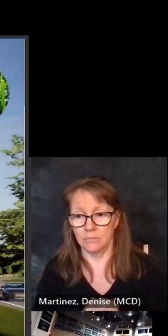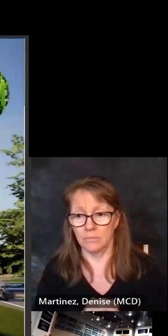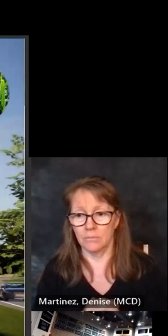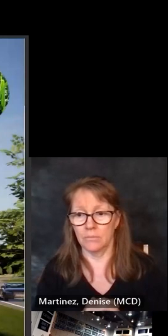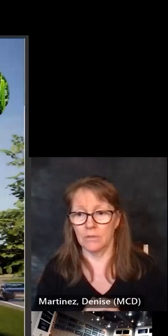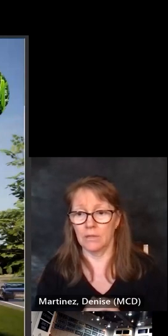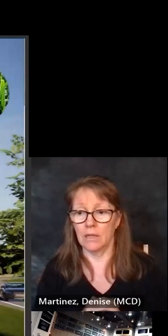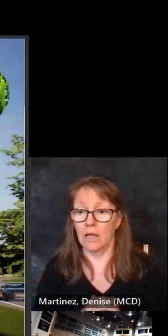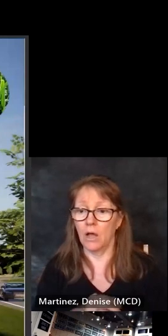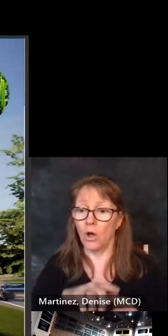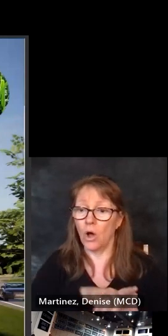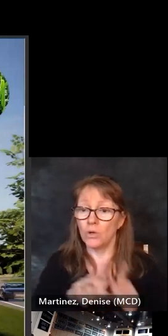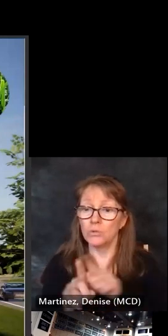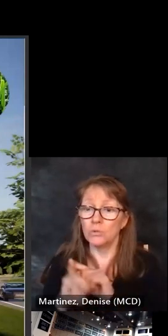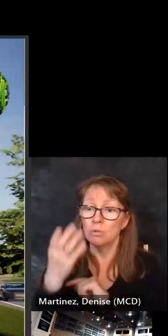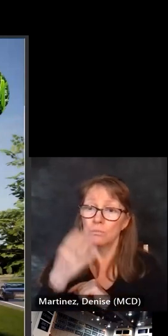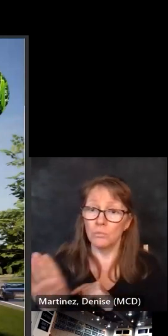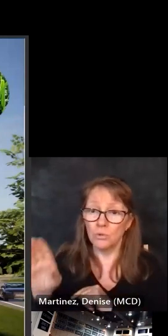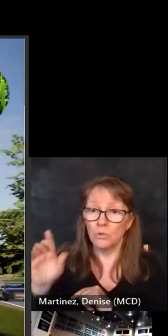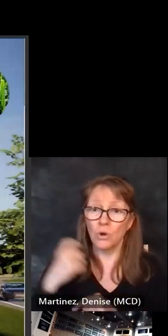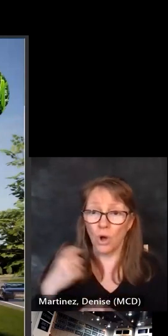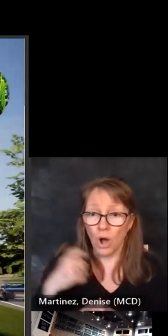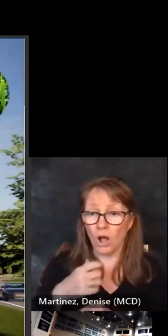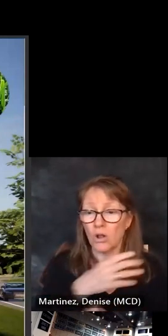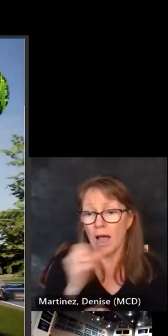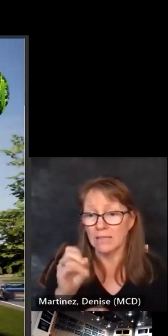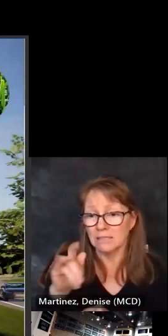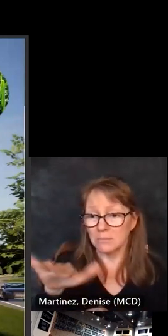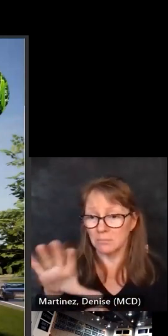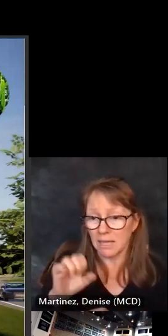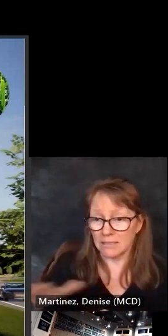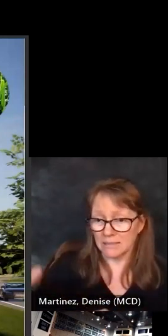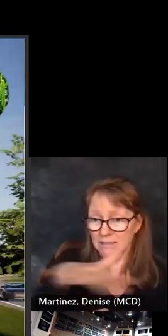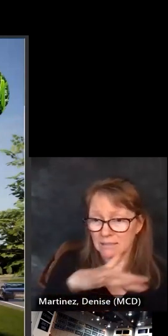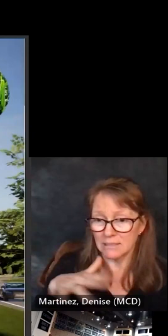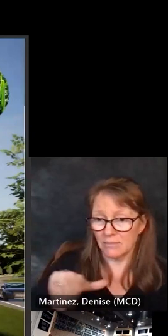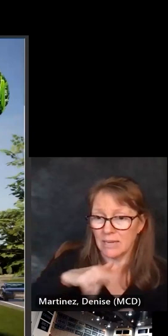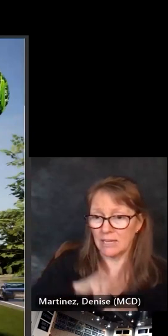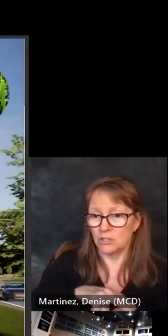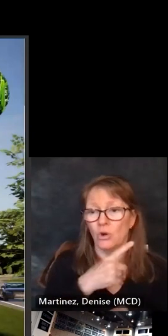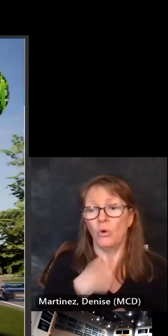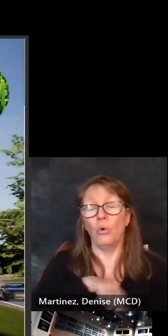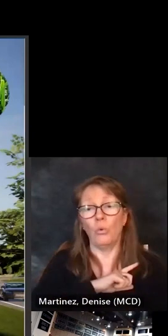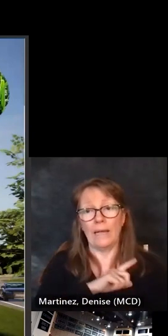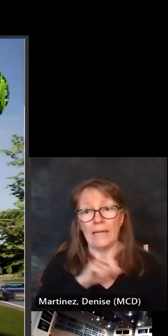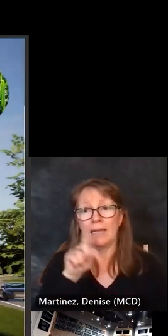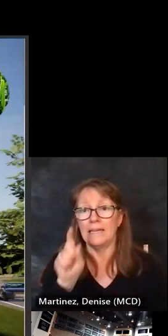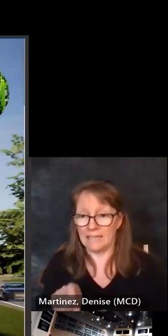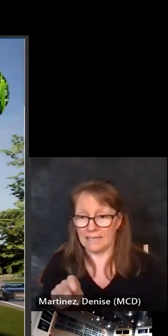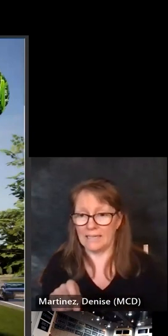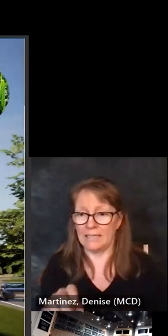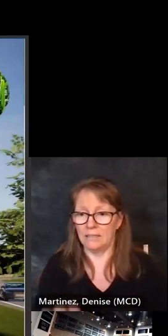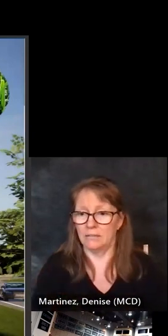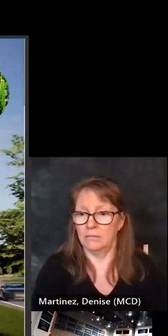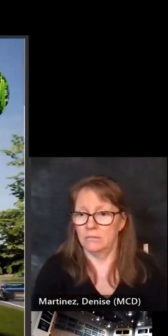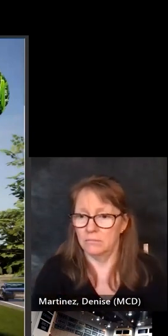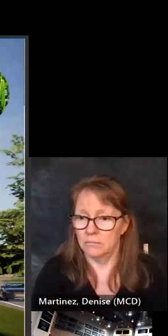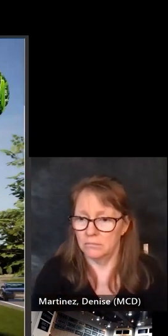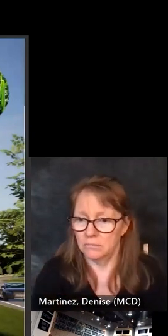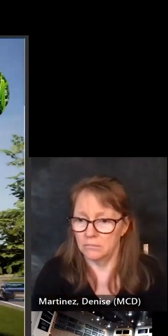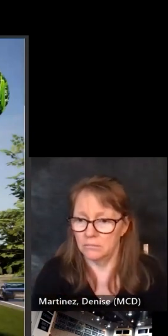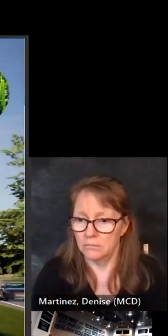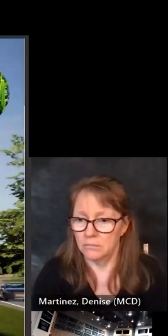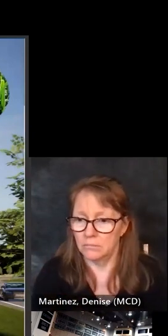collar and maker space. We just need the acreage, the site depth, and later we all work out our hopes